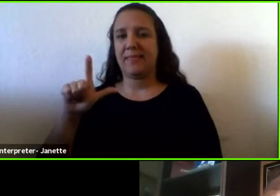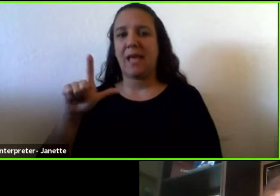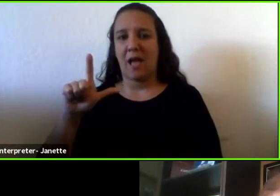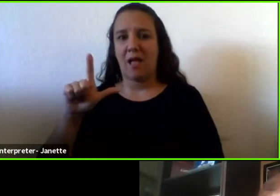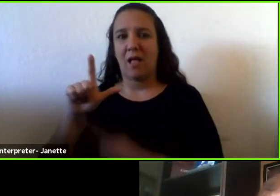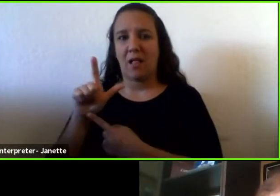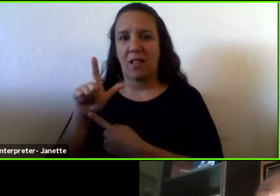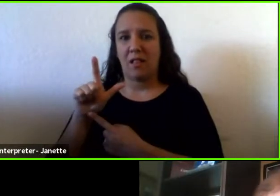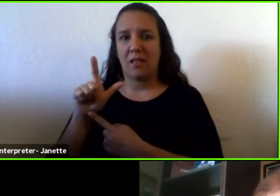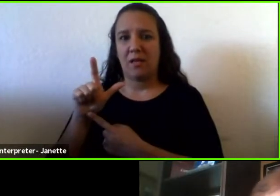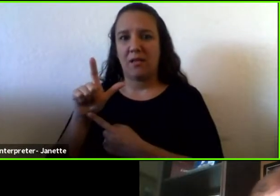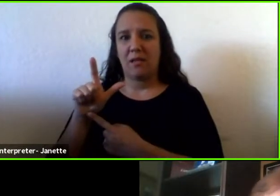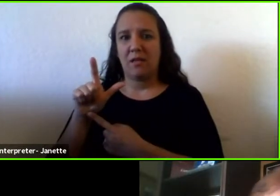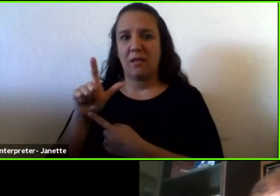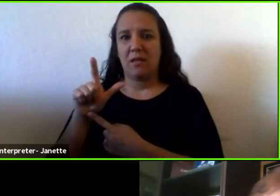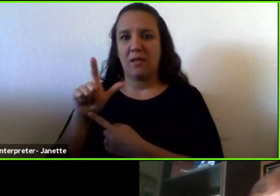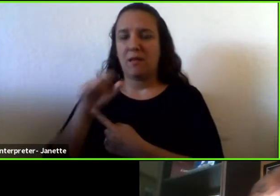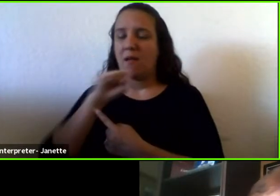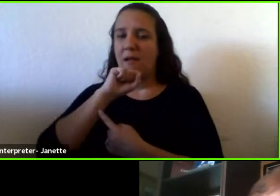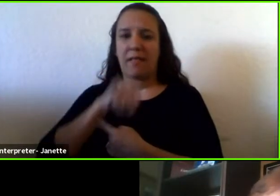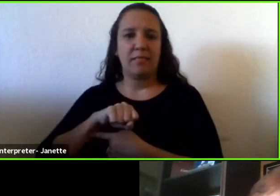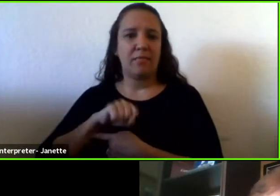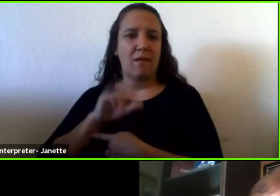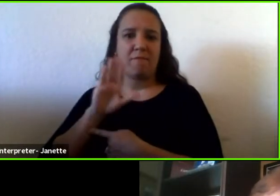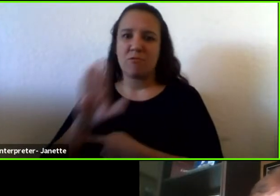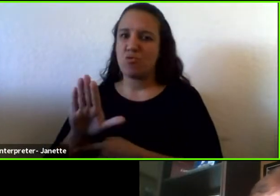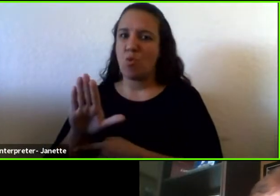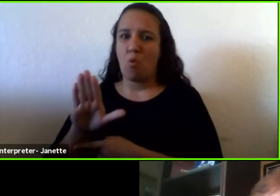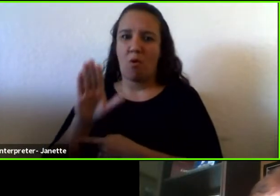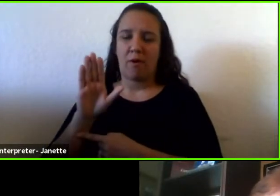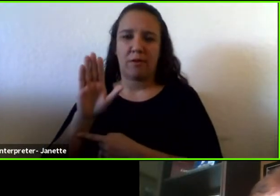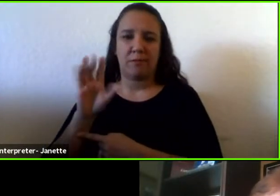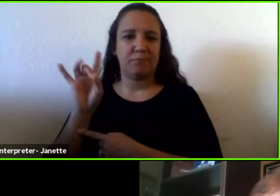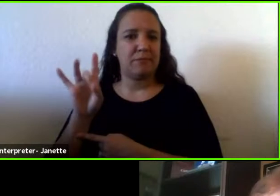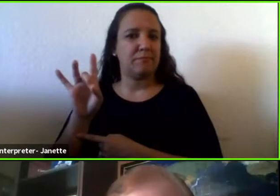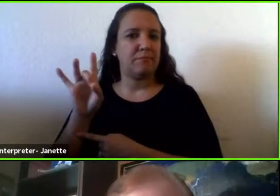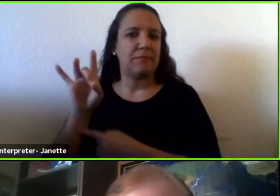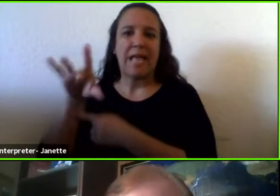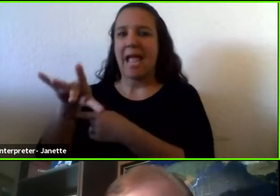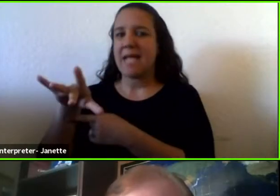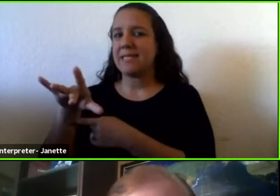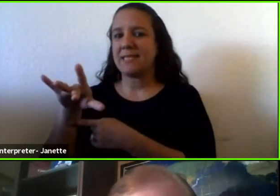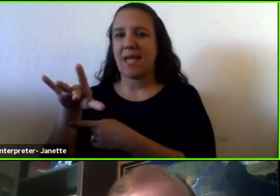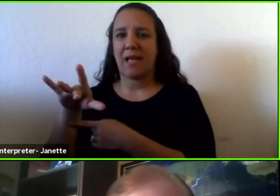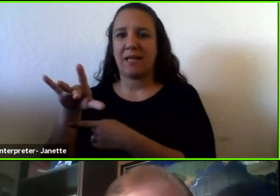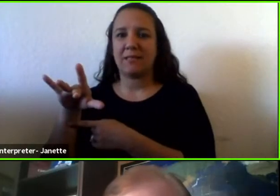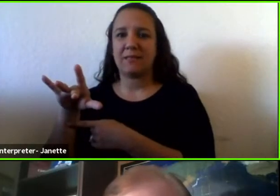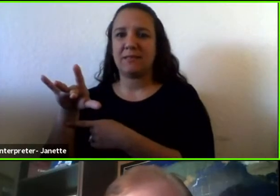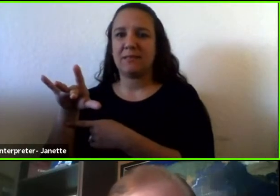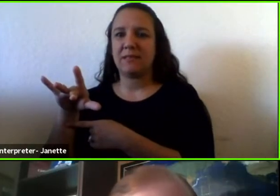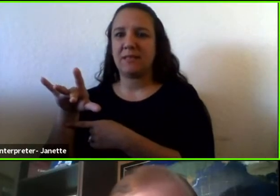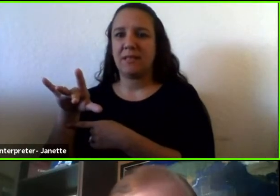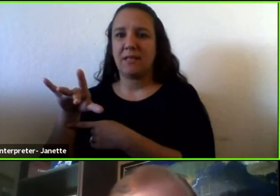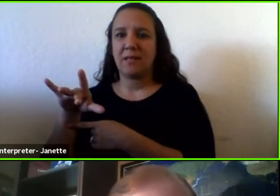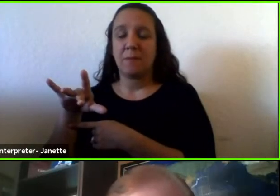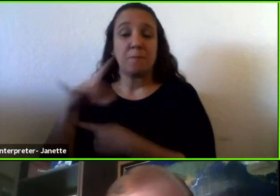can, love your insights on, you know, kind of Orlando's presentation. I